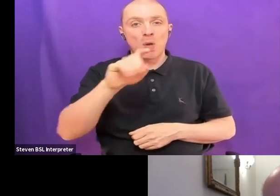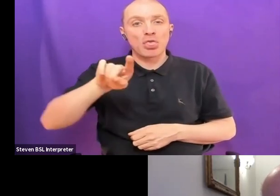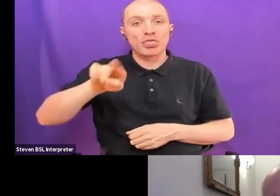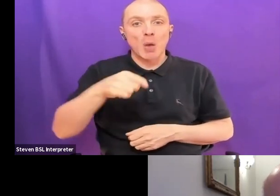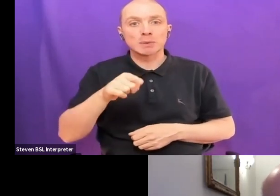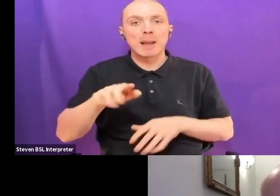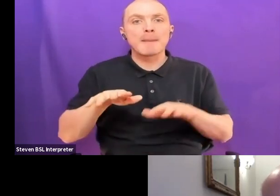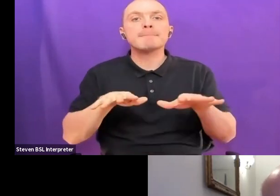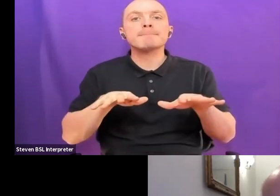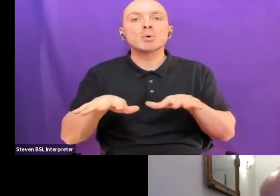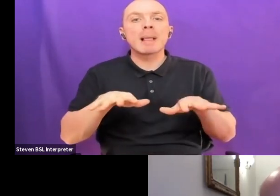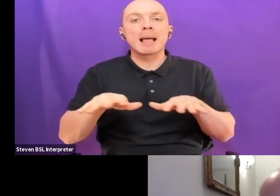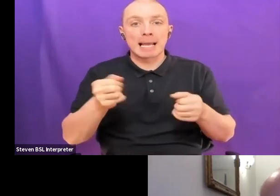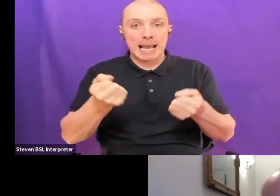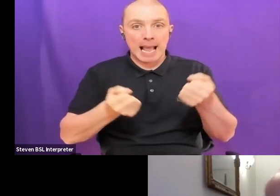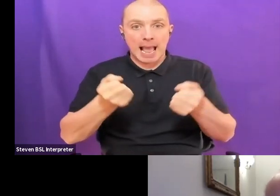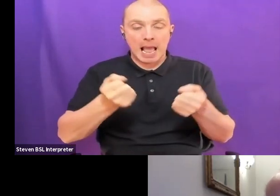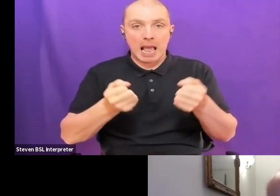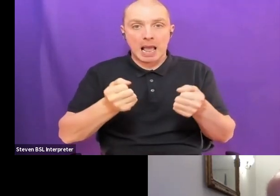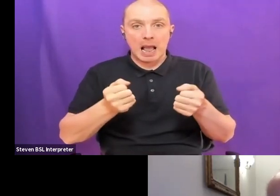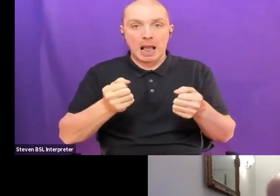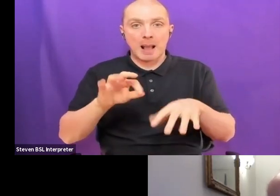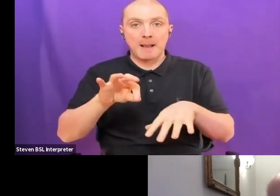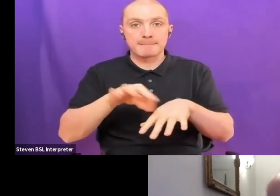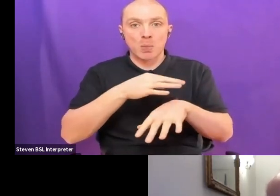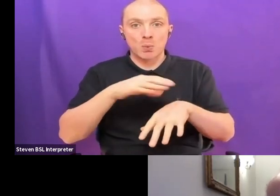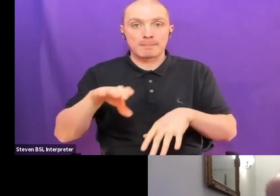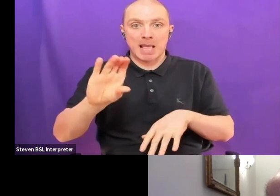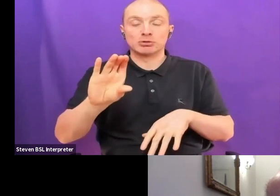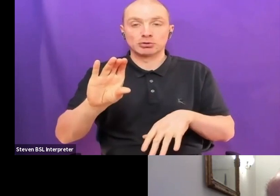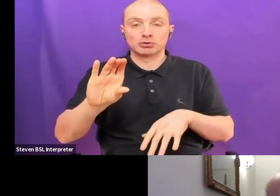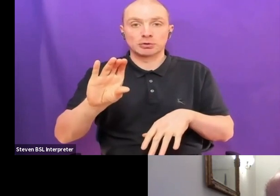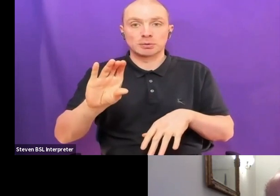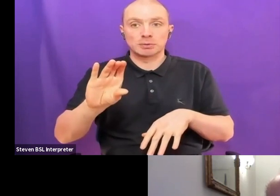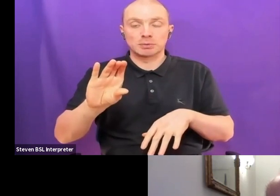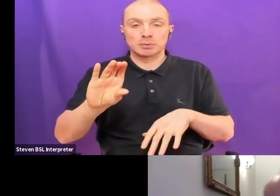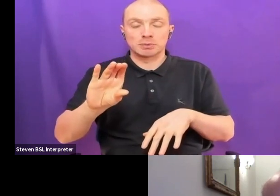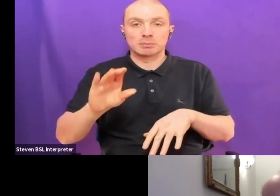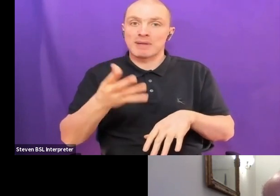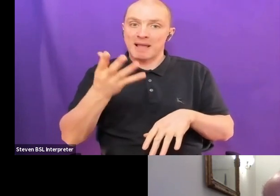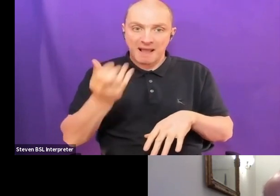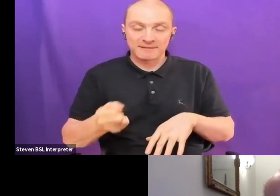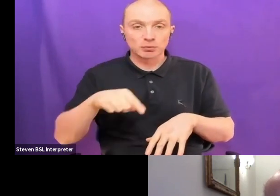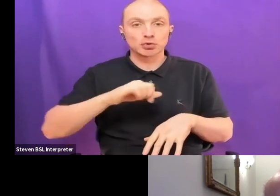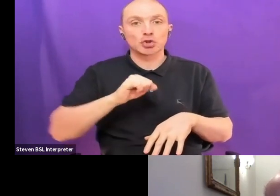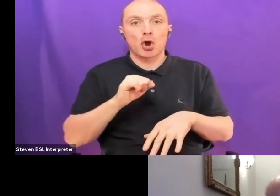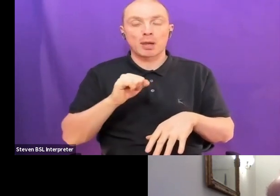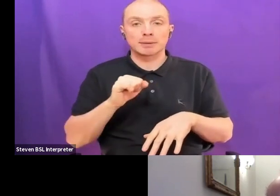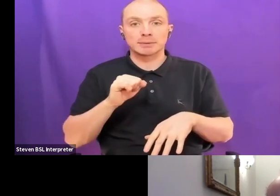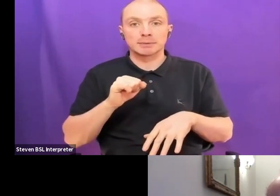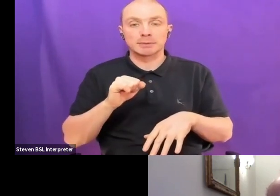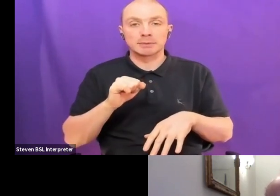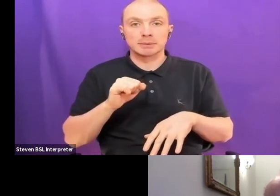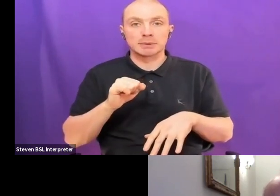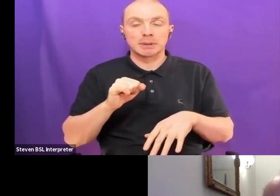nearly 200,000 people in Scotland entitled to a motability car. So not every car user has the same